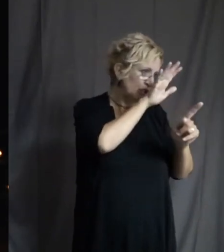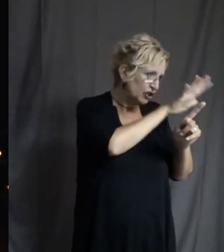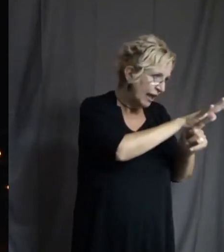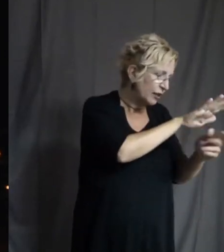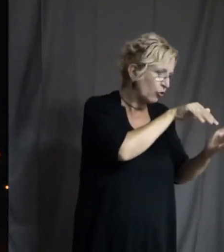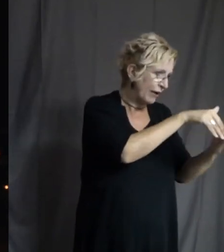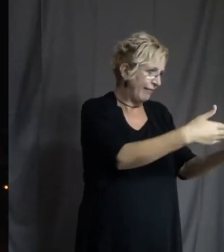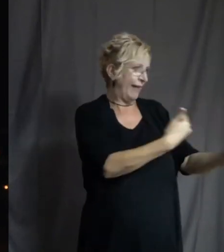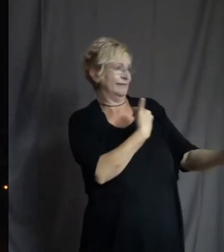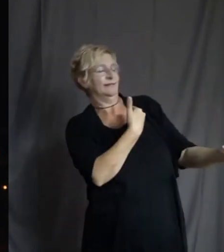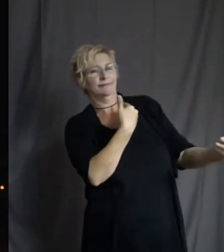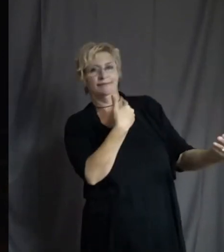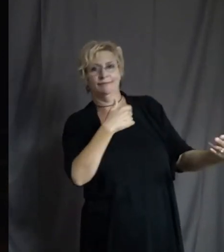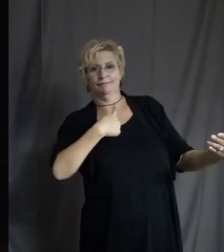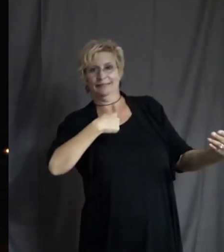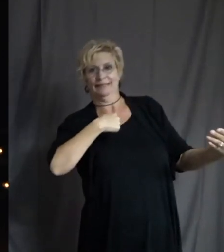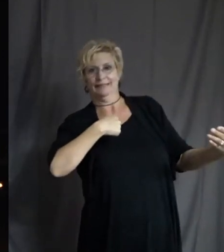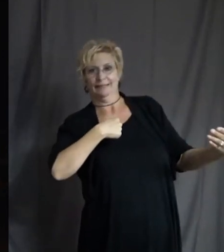in them.